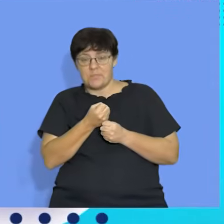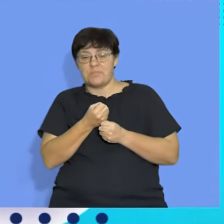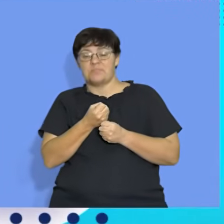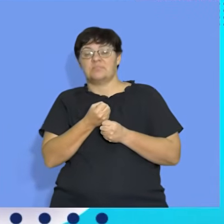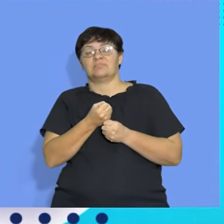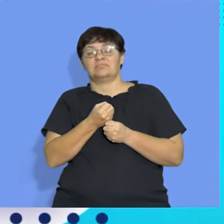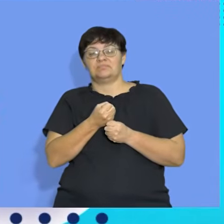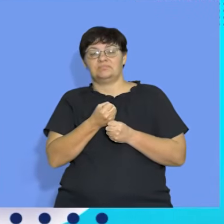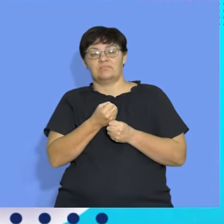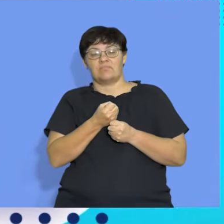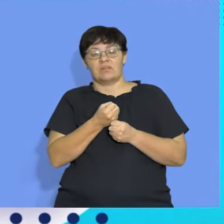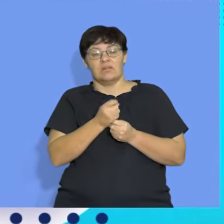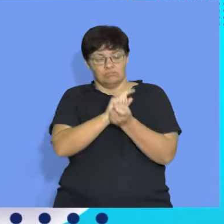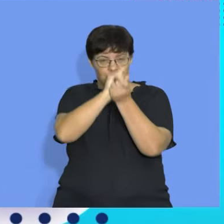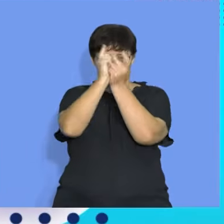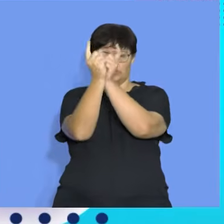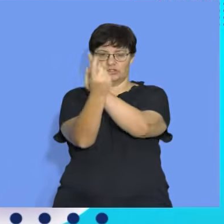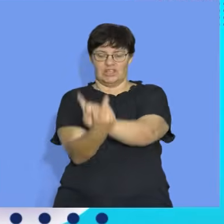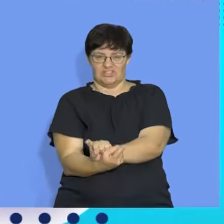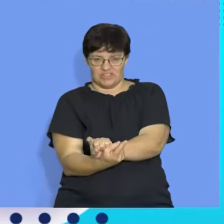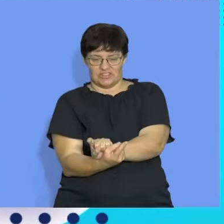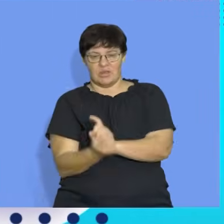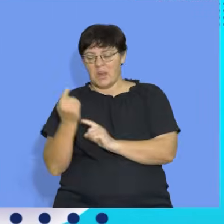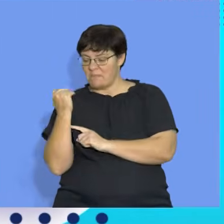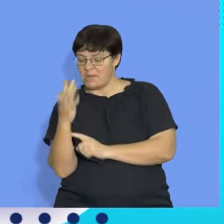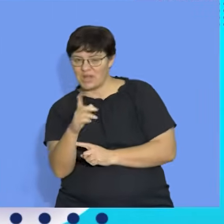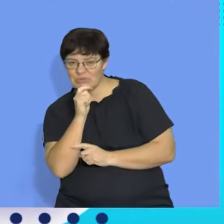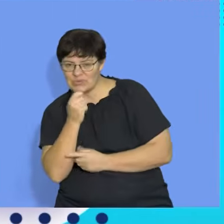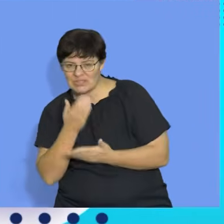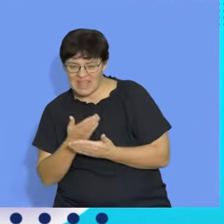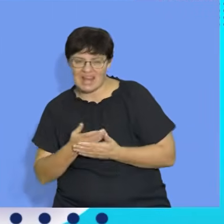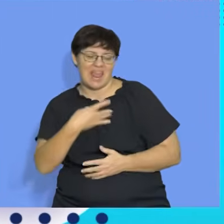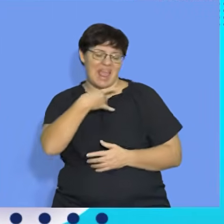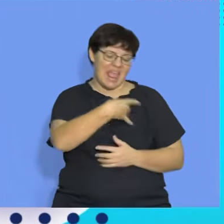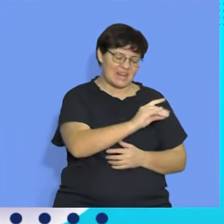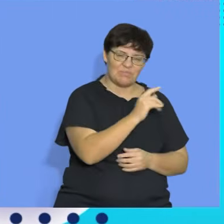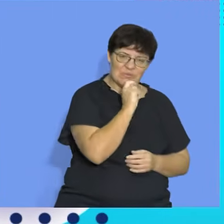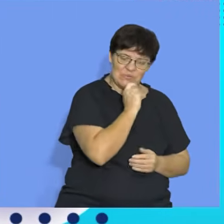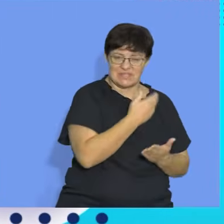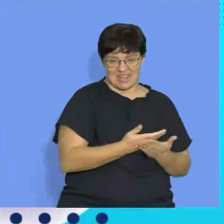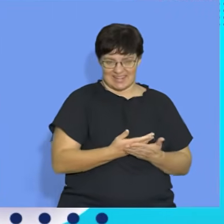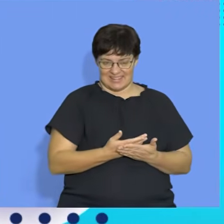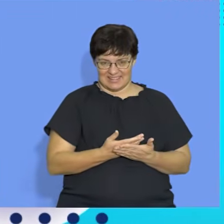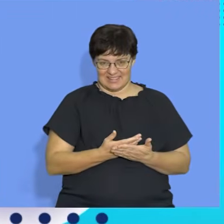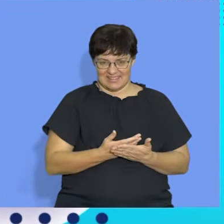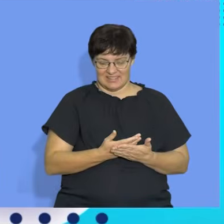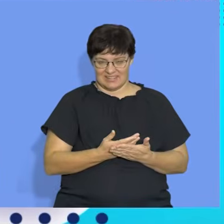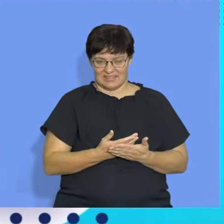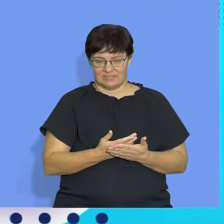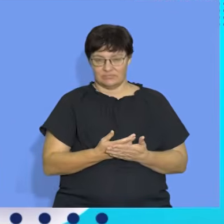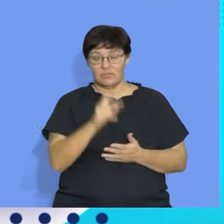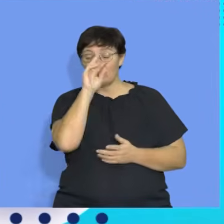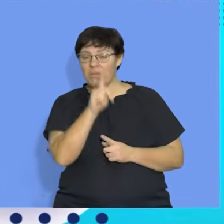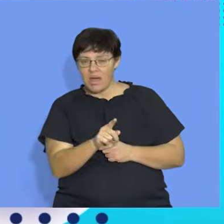to convert it to something that plants can use and animals can use. And over here, remember what I said,